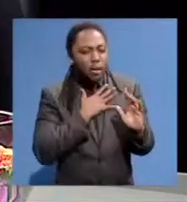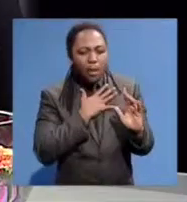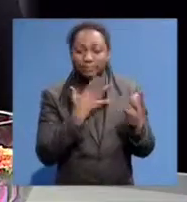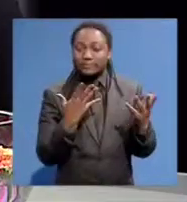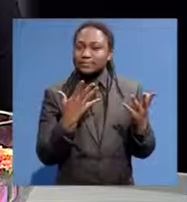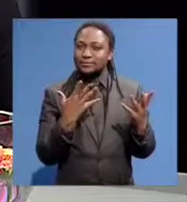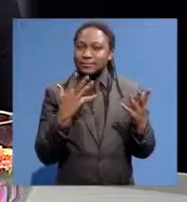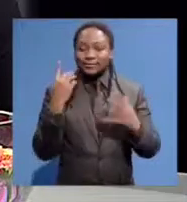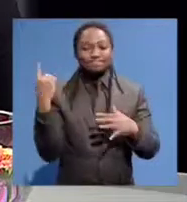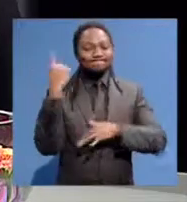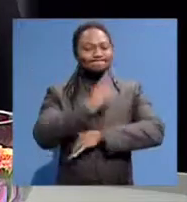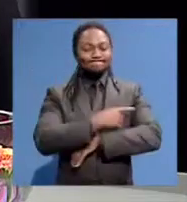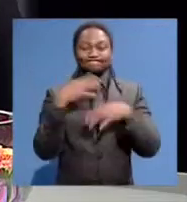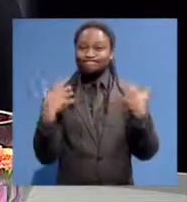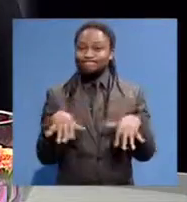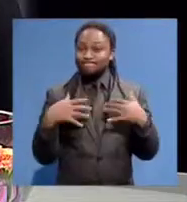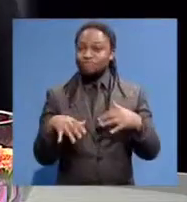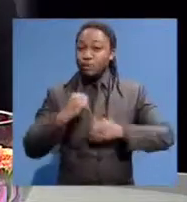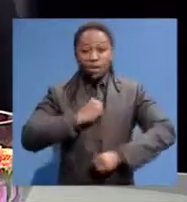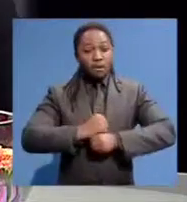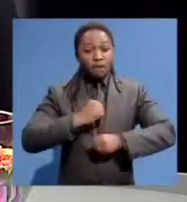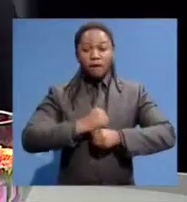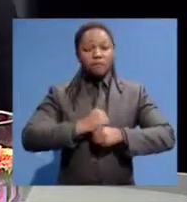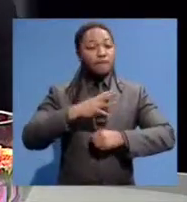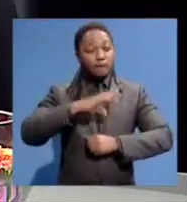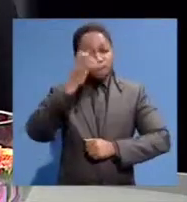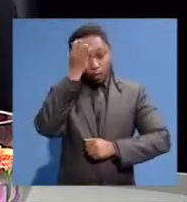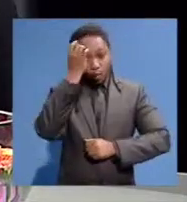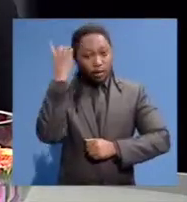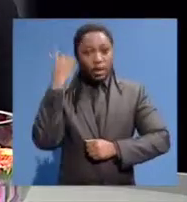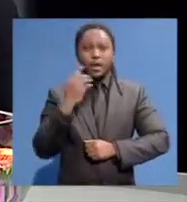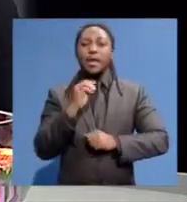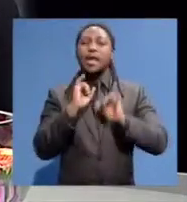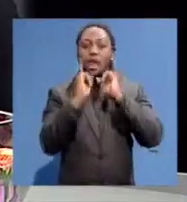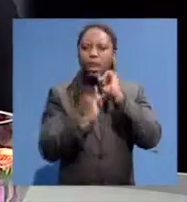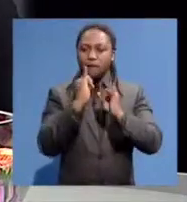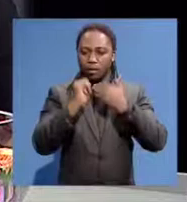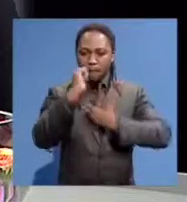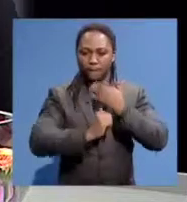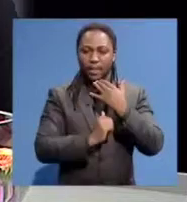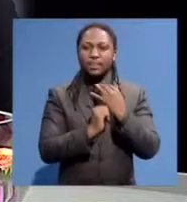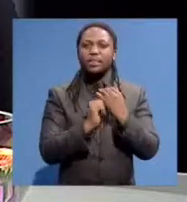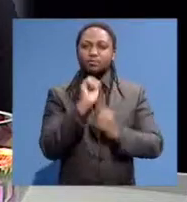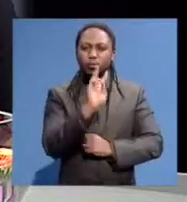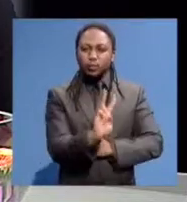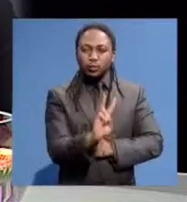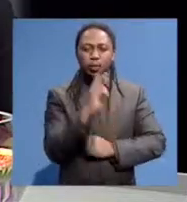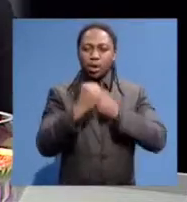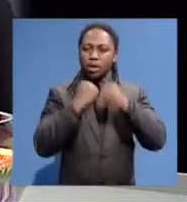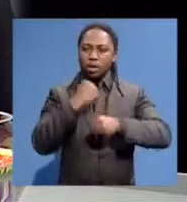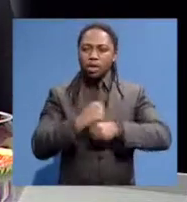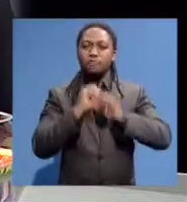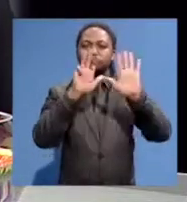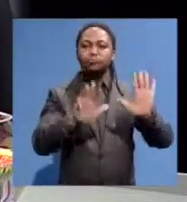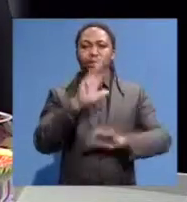a day, and who would ever forget the day that Utata was released on the 11th of February, 1990. What a glorious day that